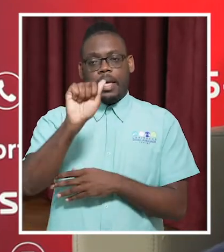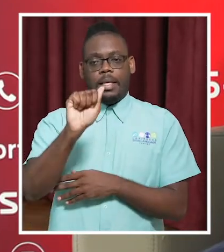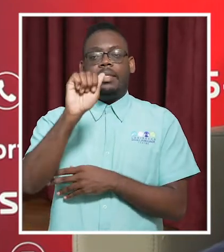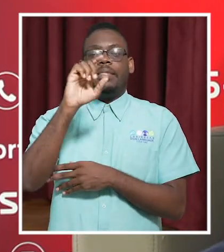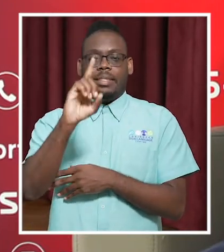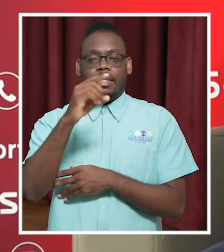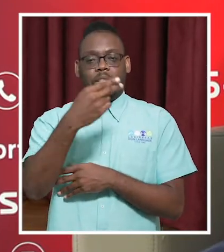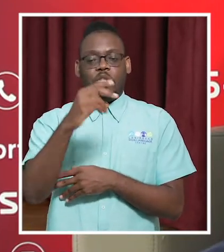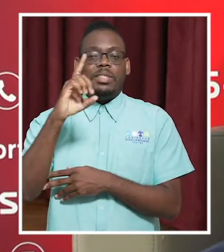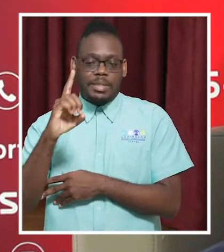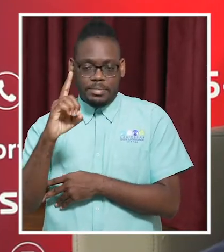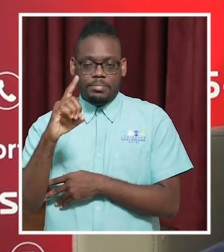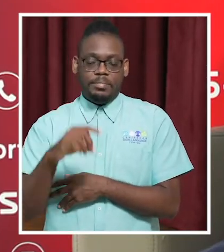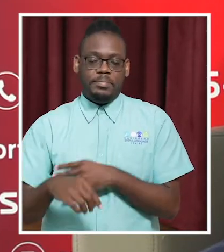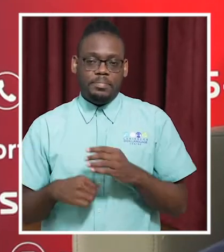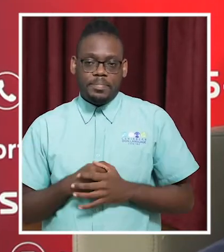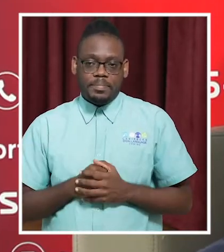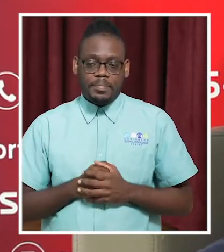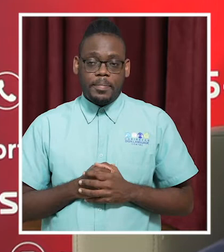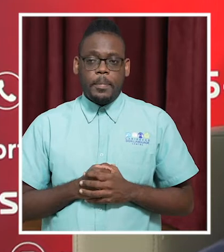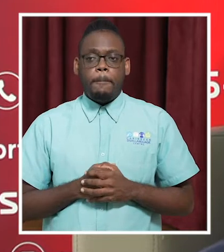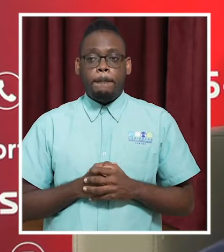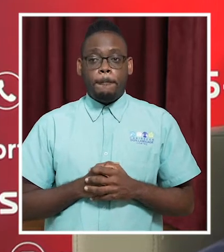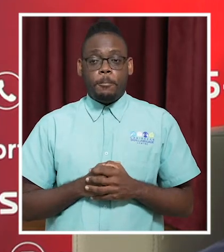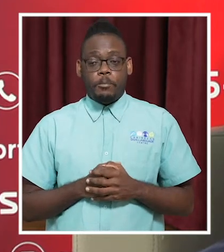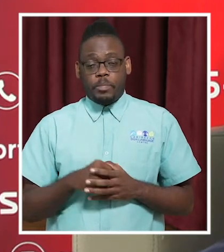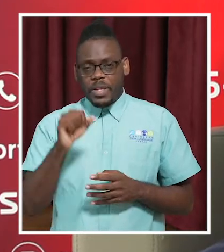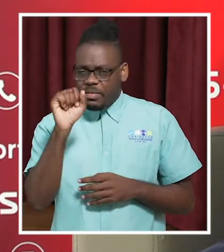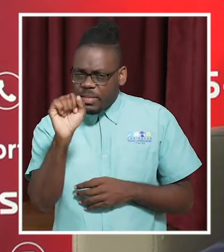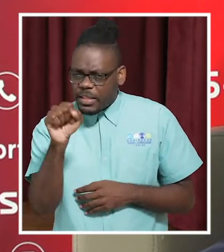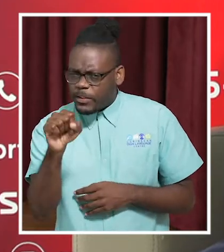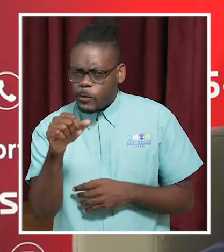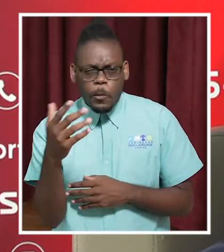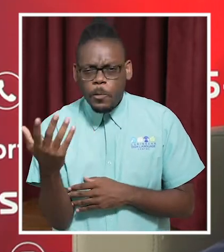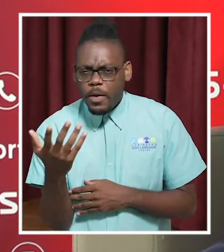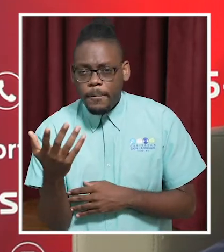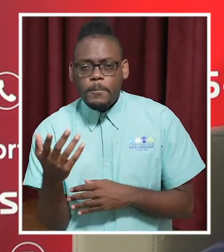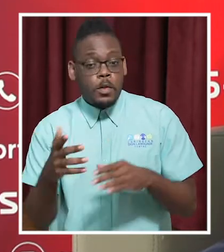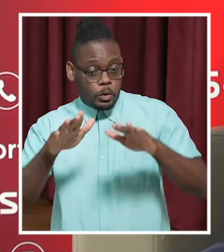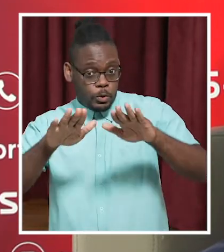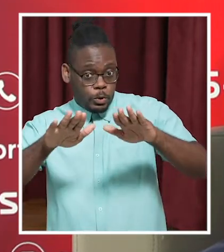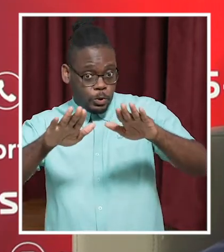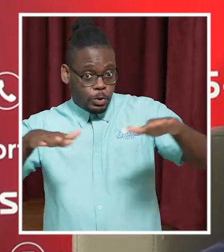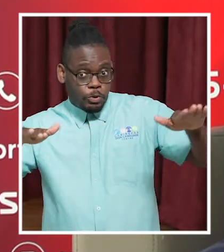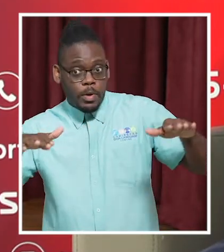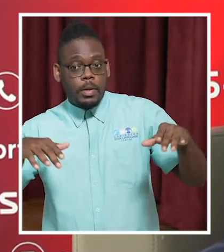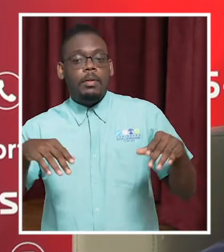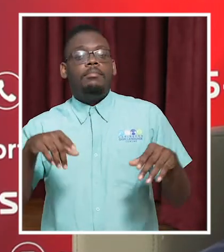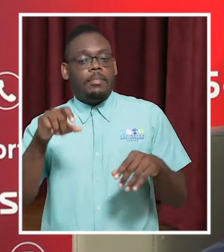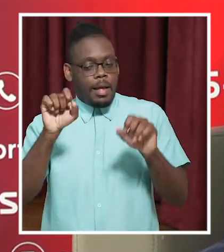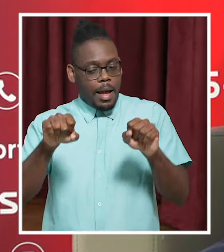thing about it is that although it's a disorder that is developmental and begins in childhood, it can